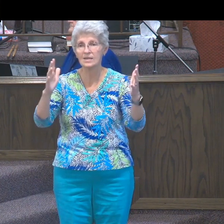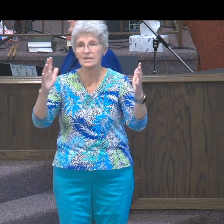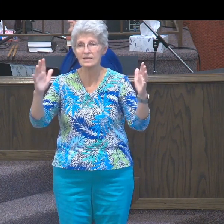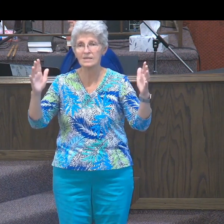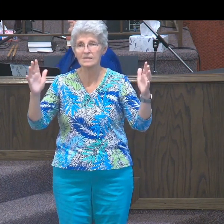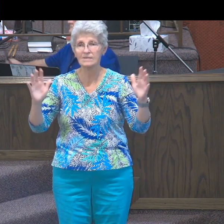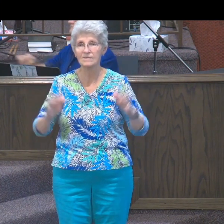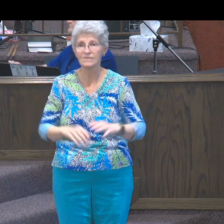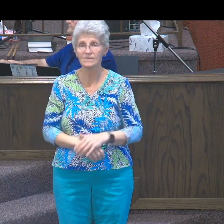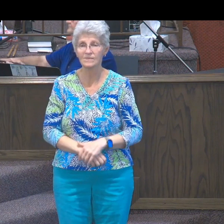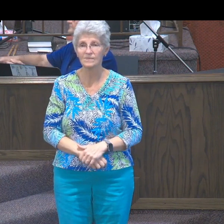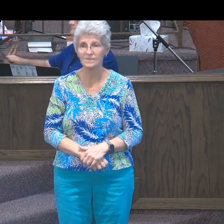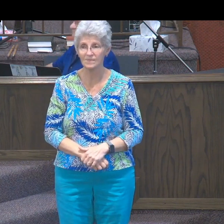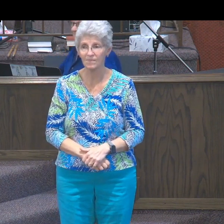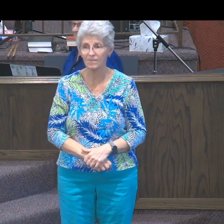praise.